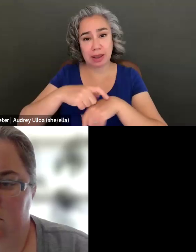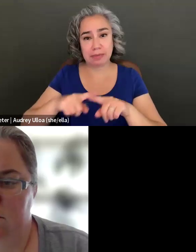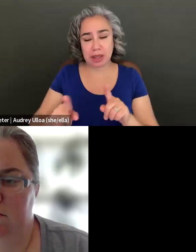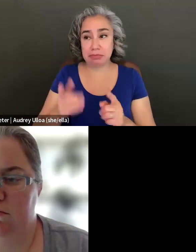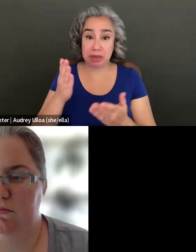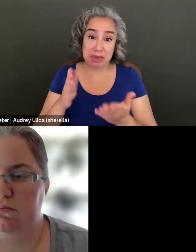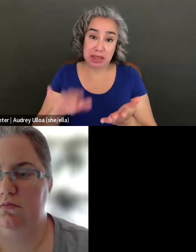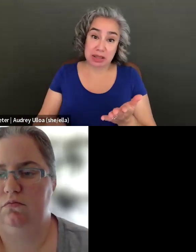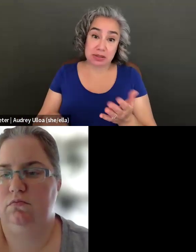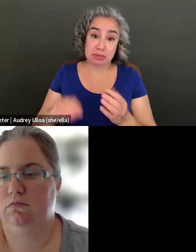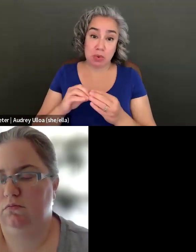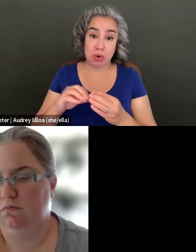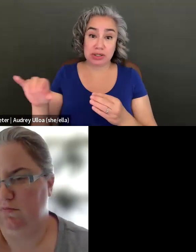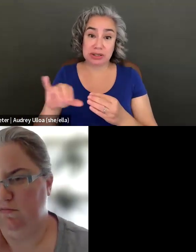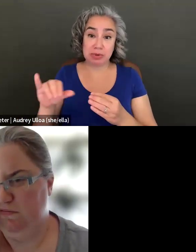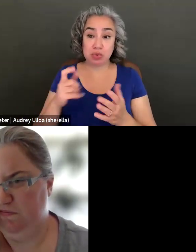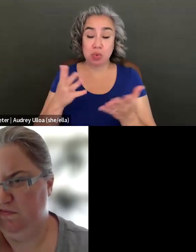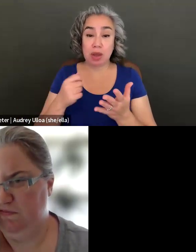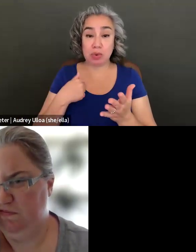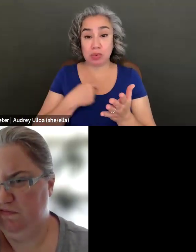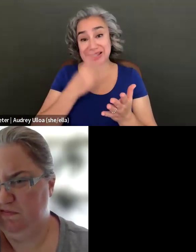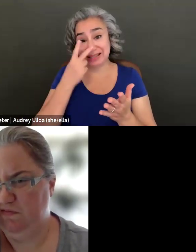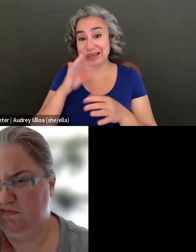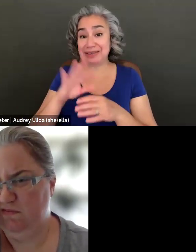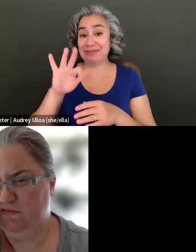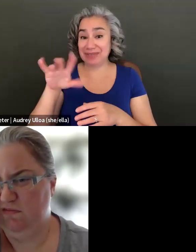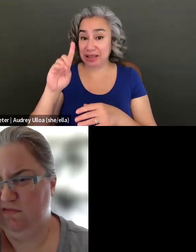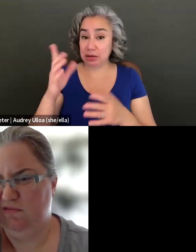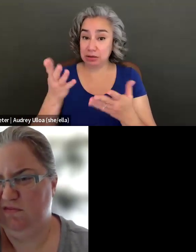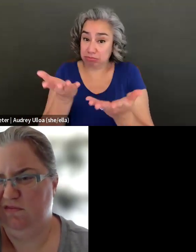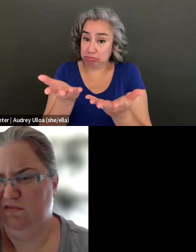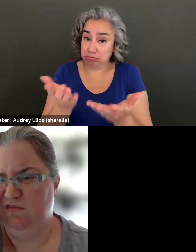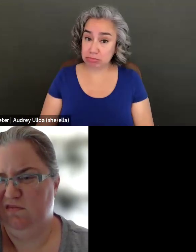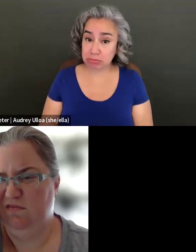be more similar to what we would see in fields. Yeah.